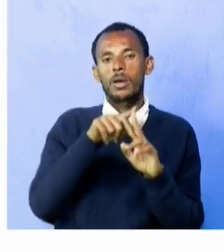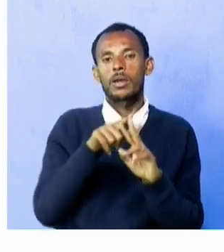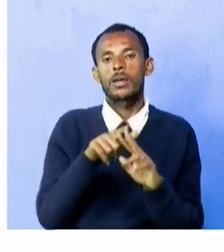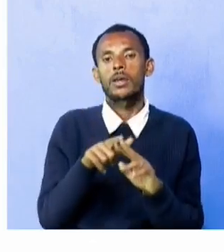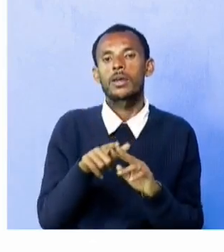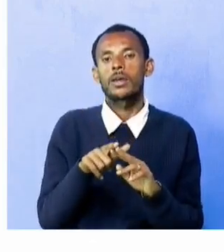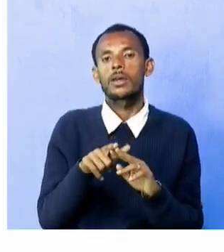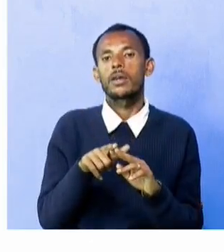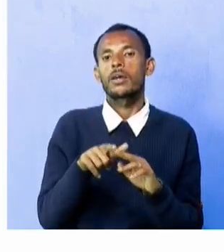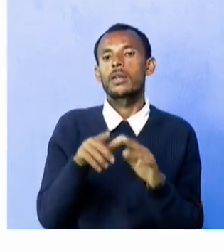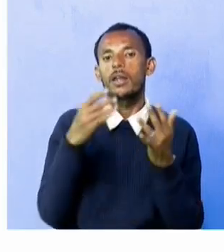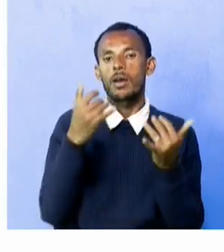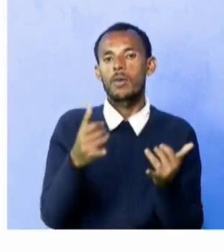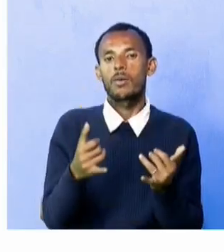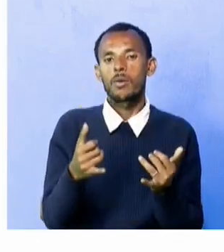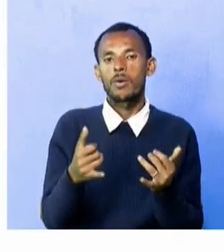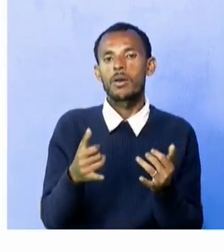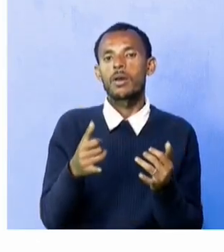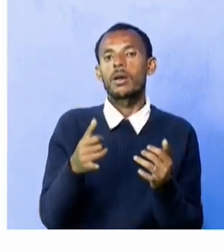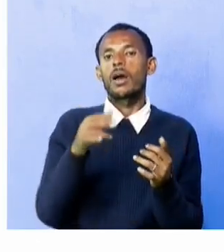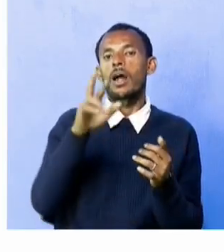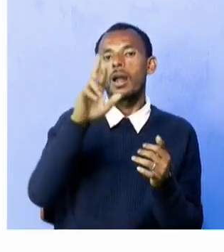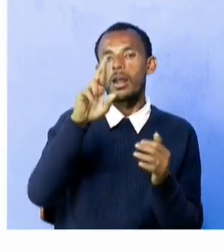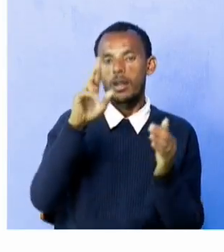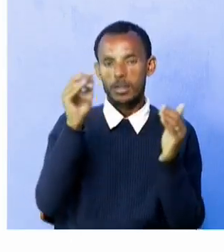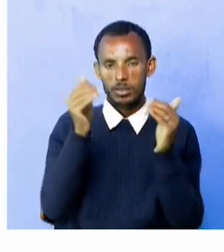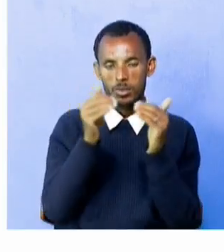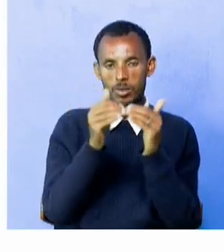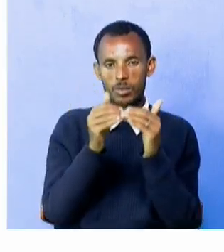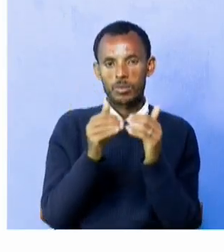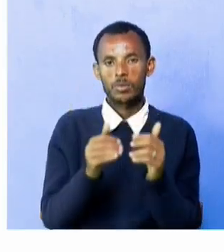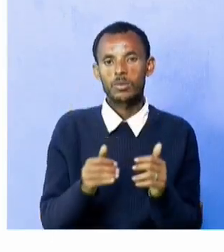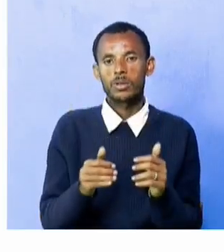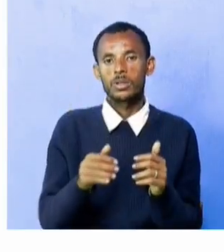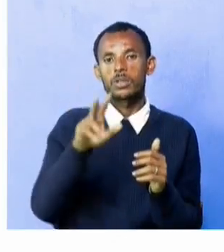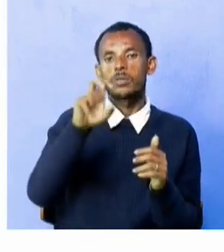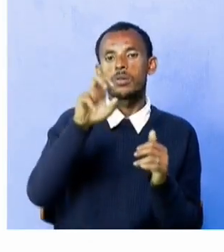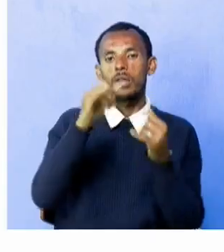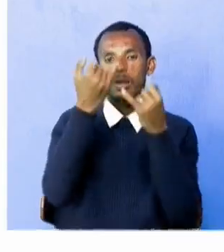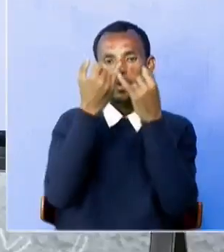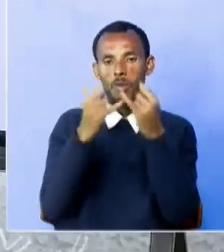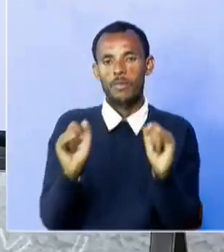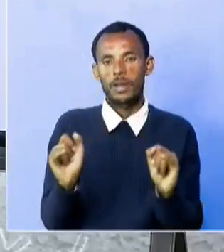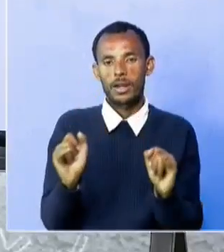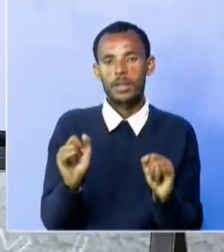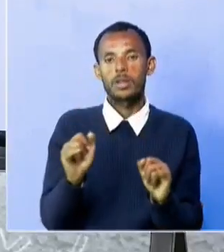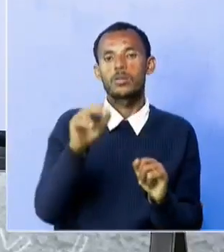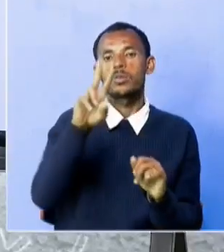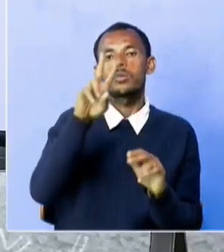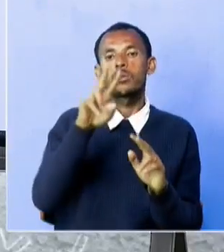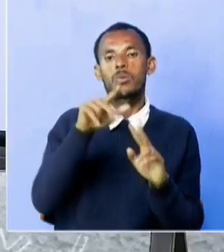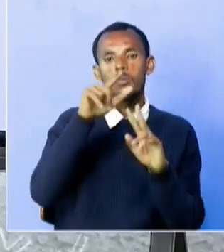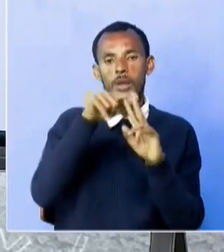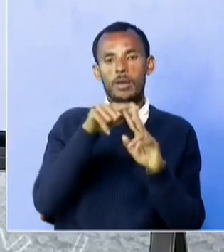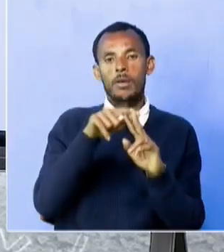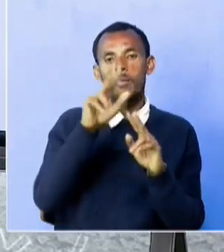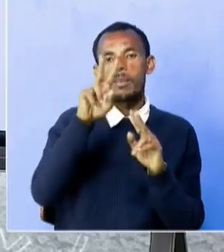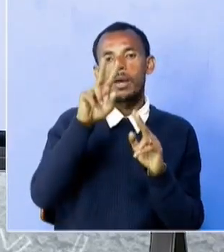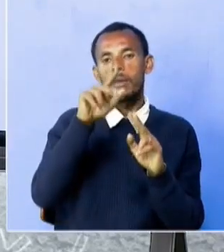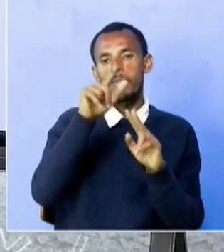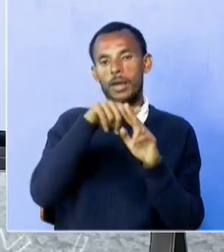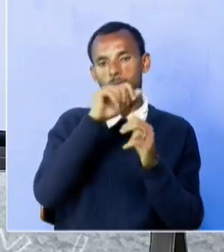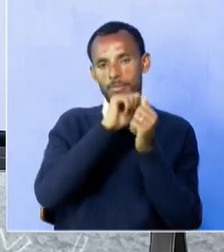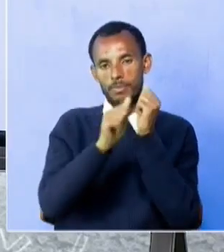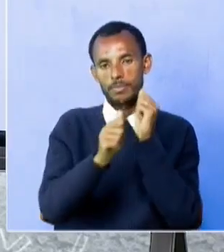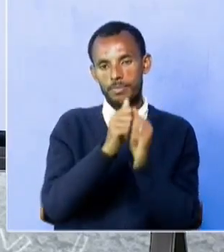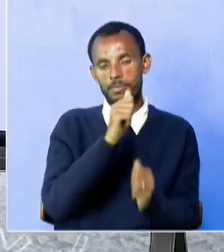here. Now r becomes 20 pi over 2 pi. Pi by pi will be